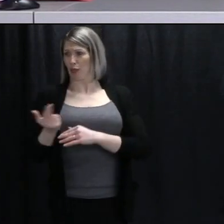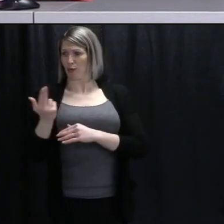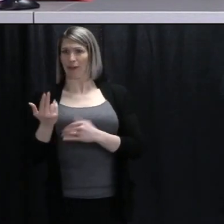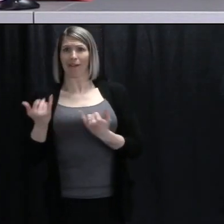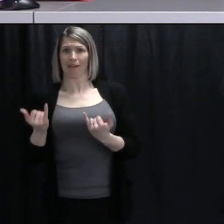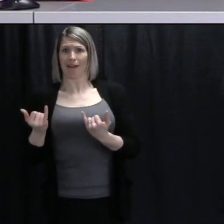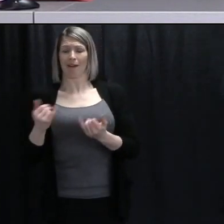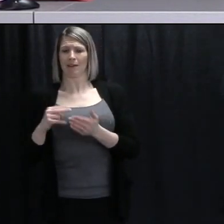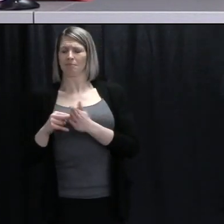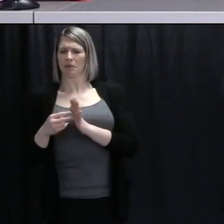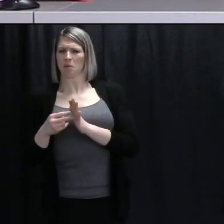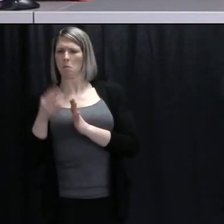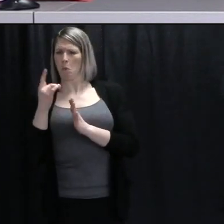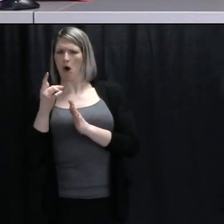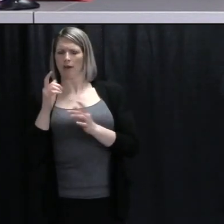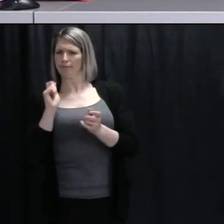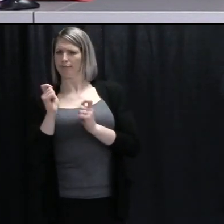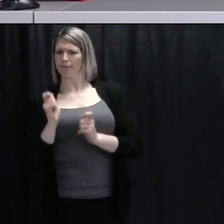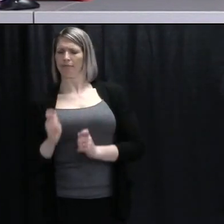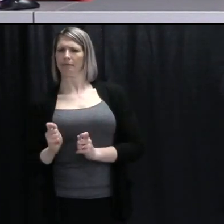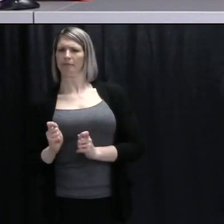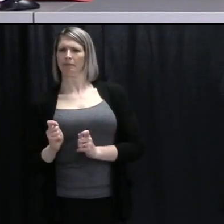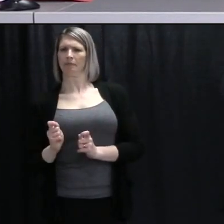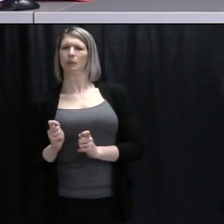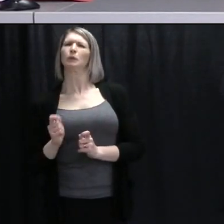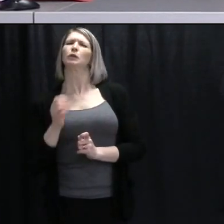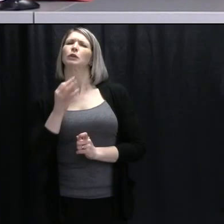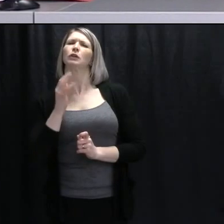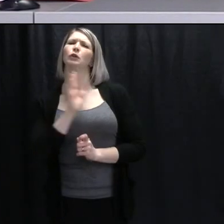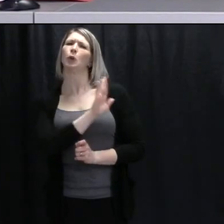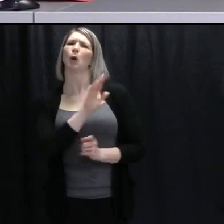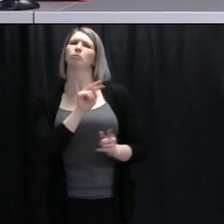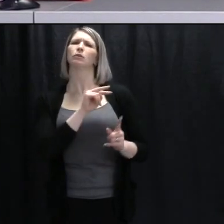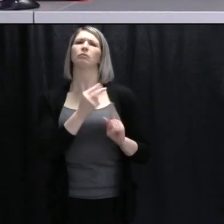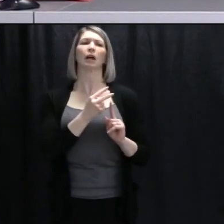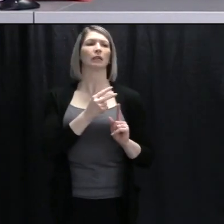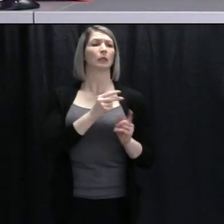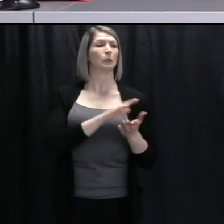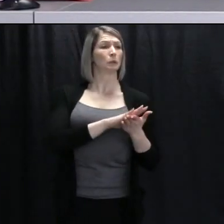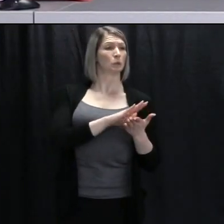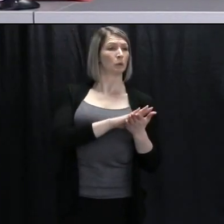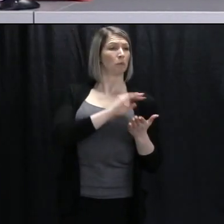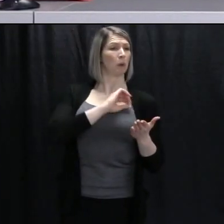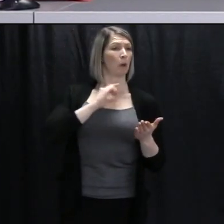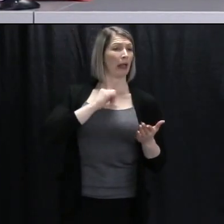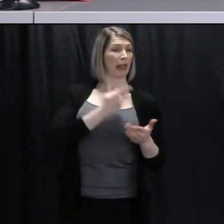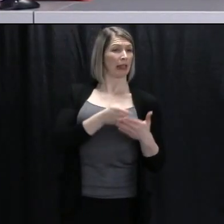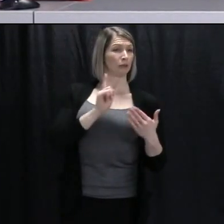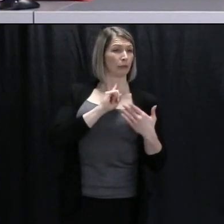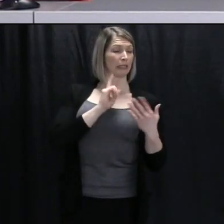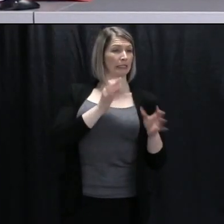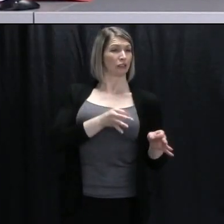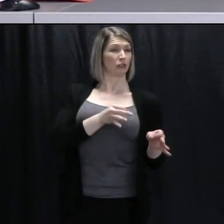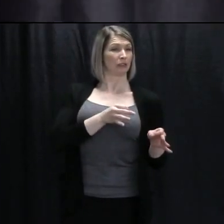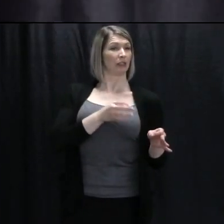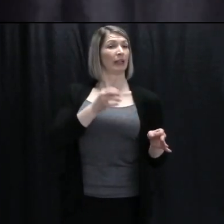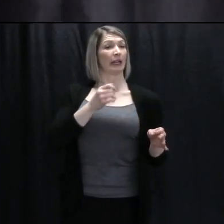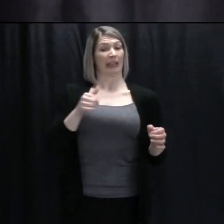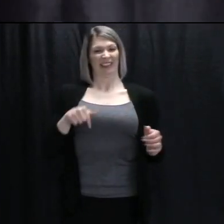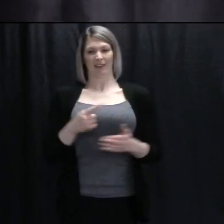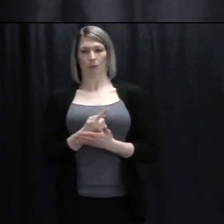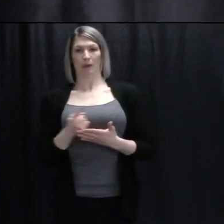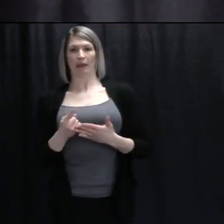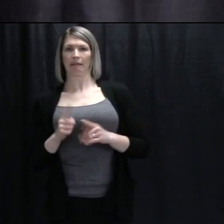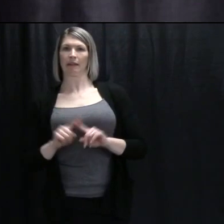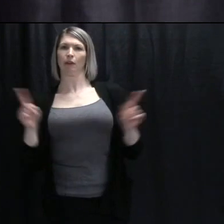that were modified since you met with the school board last Friday. With regards